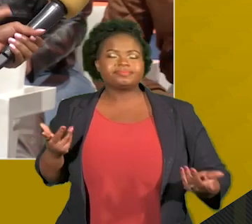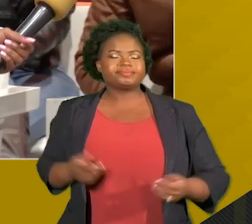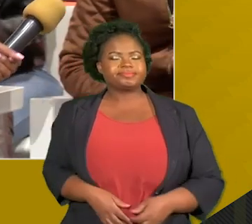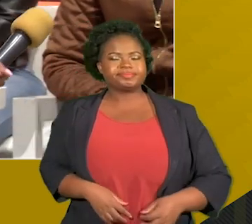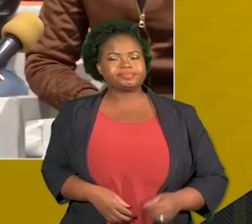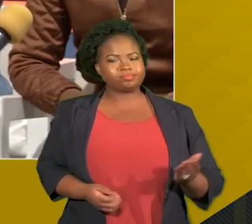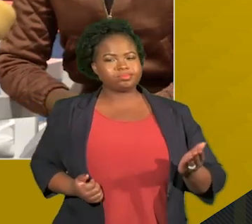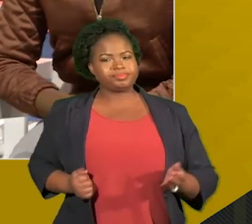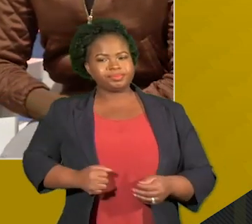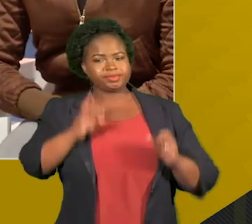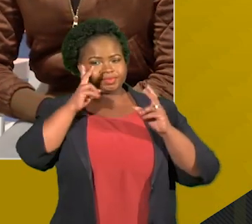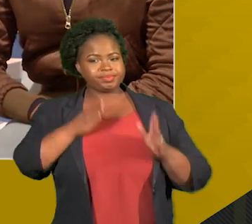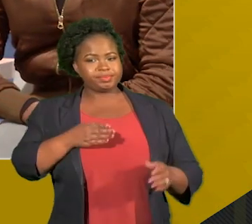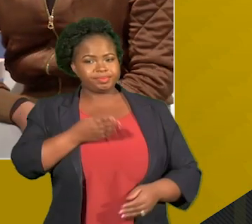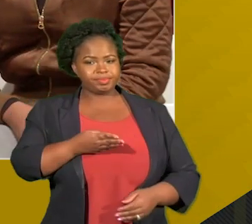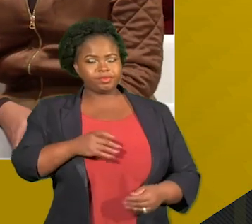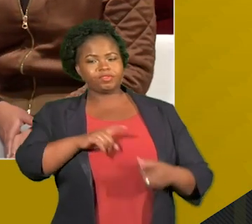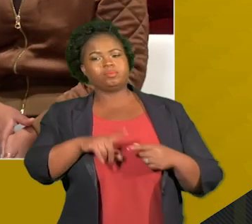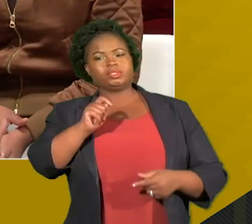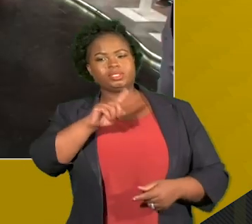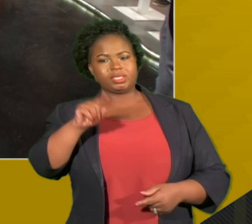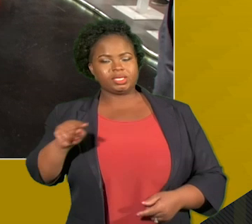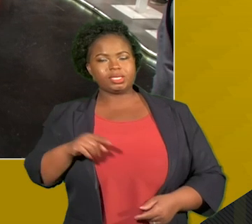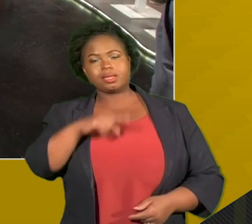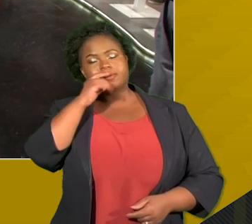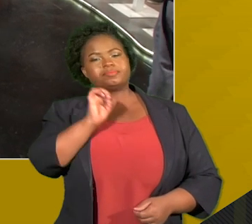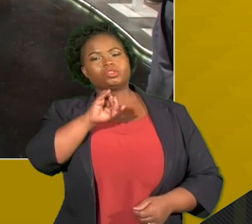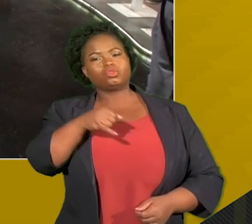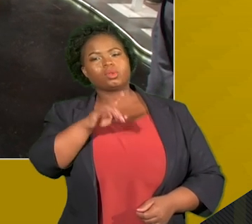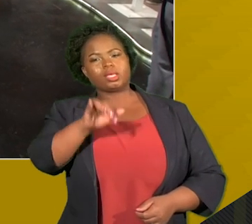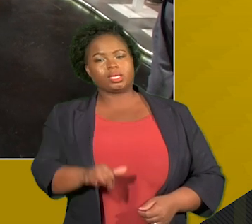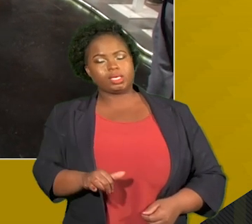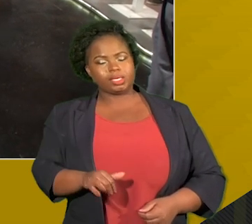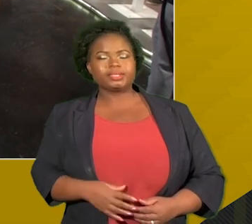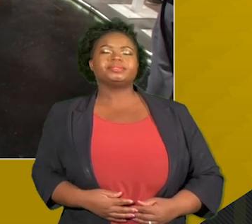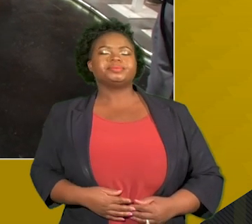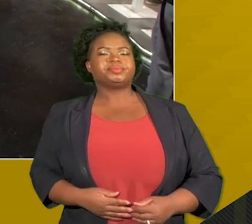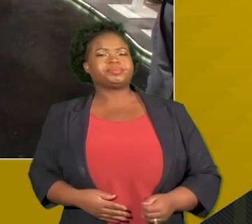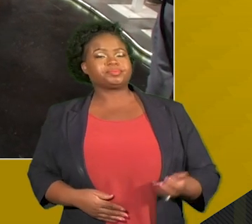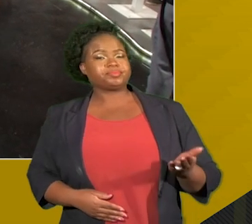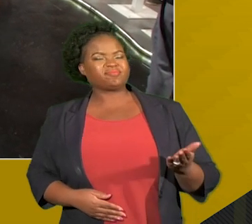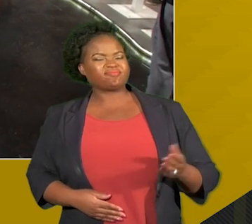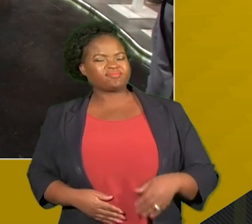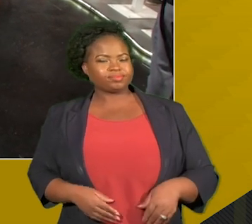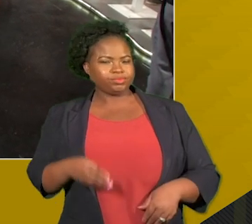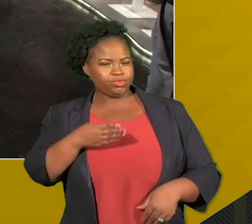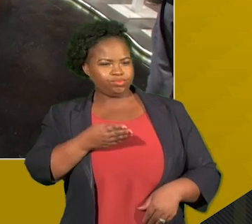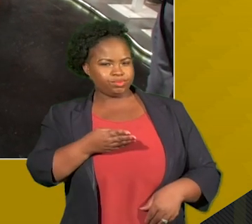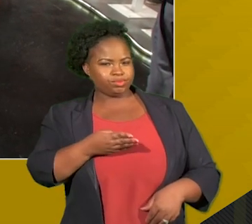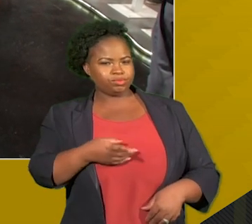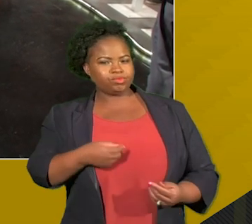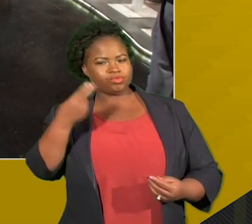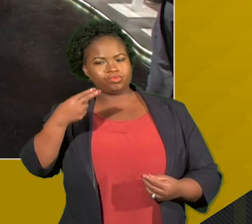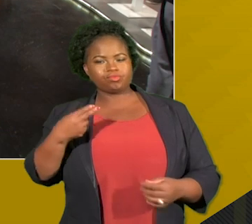about, we've got Isvagashi, who's Vagashele all the way from Tanzania. Her name is Jolly. Jolly, tell us, as a person who maybe